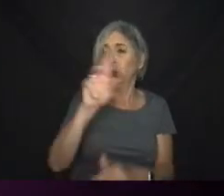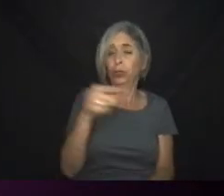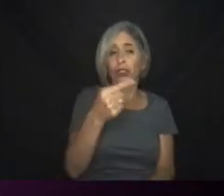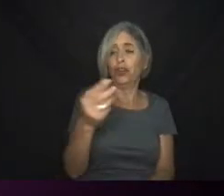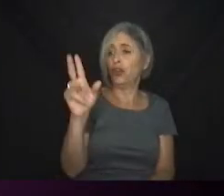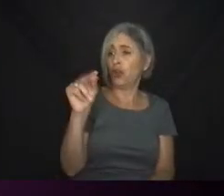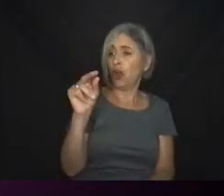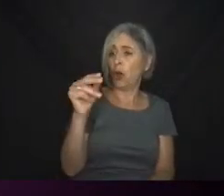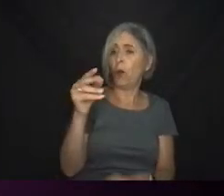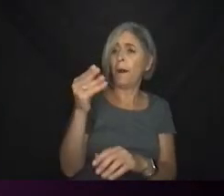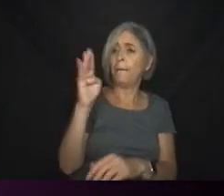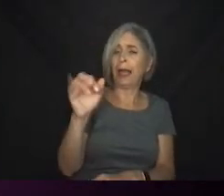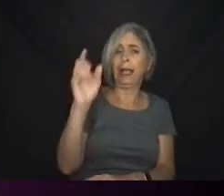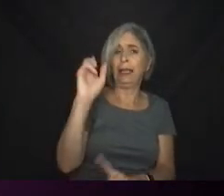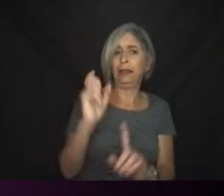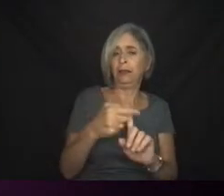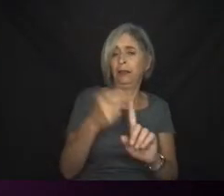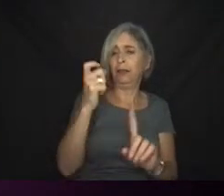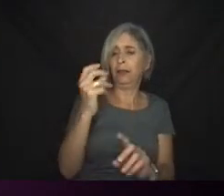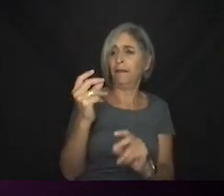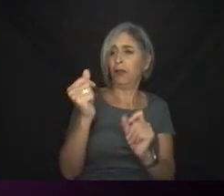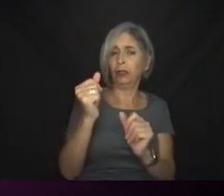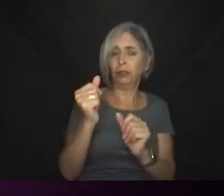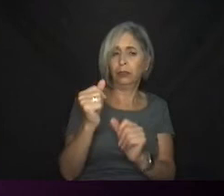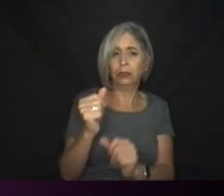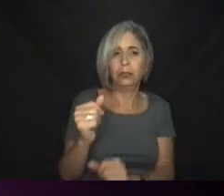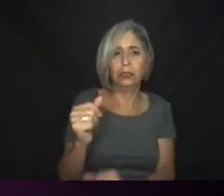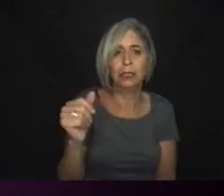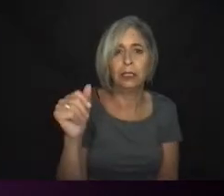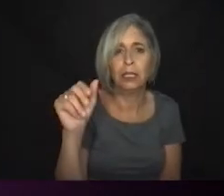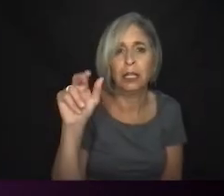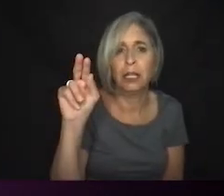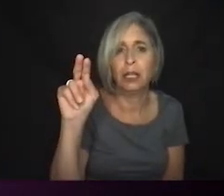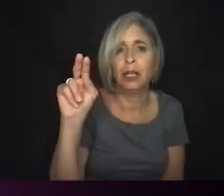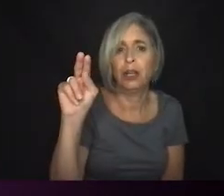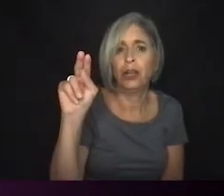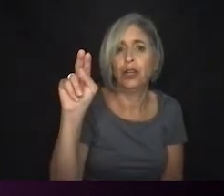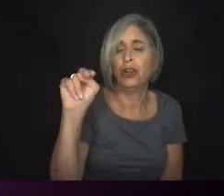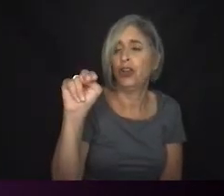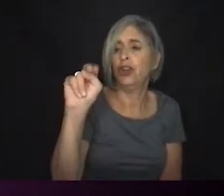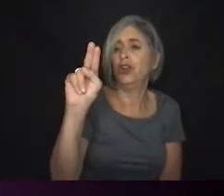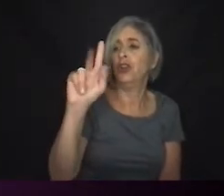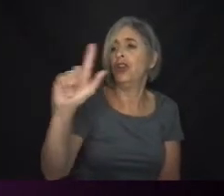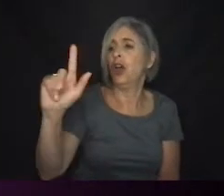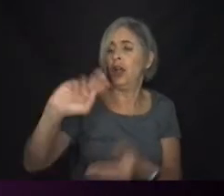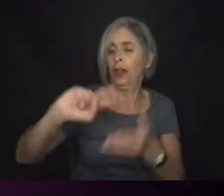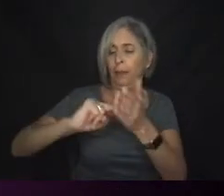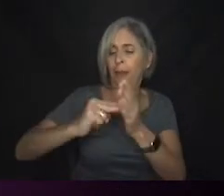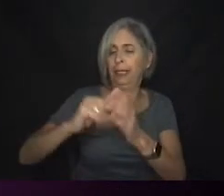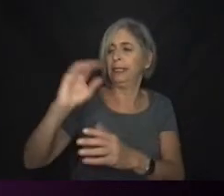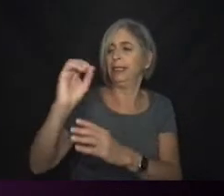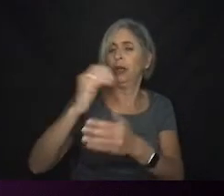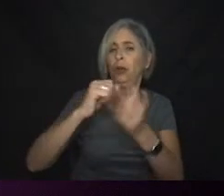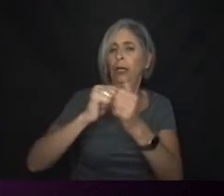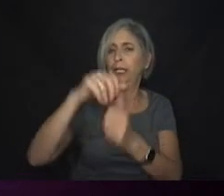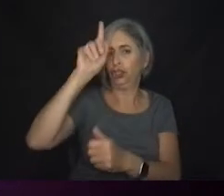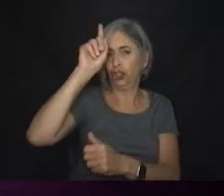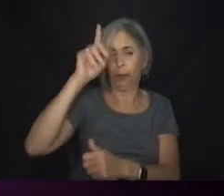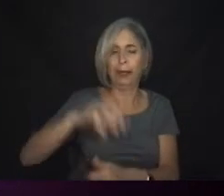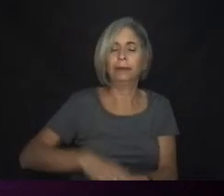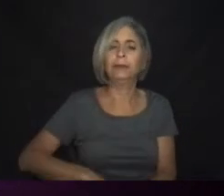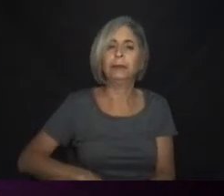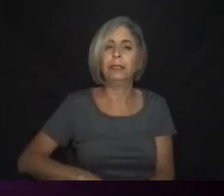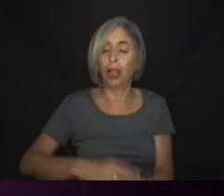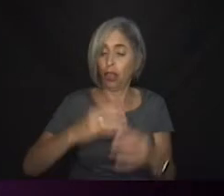default. Fun fact, in German, null means 0. Anyhow, moving on. If the current